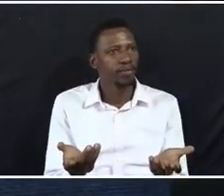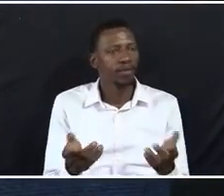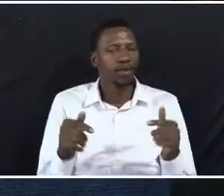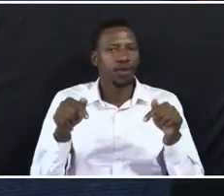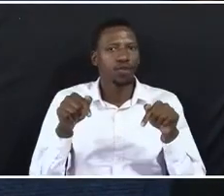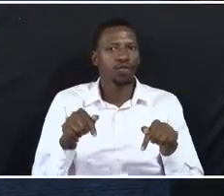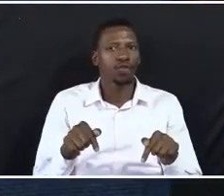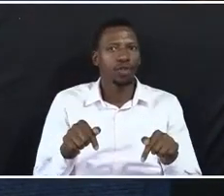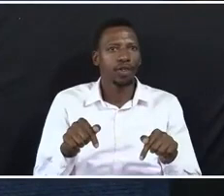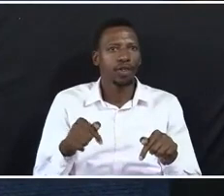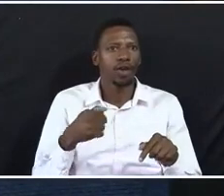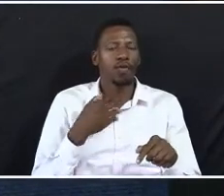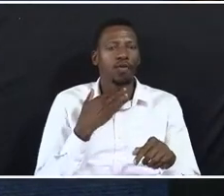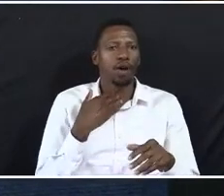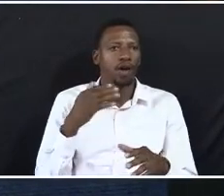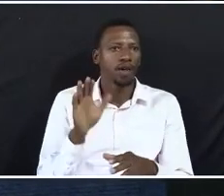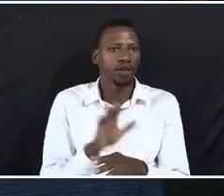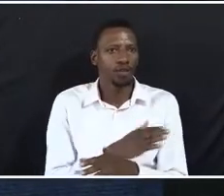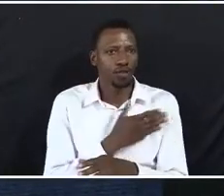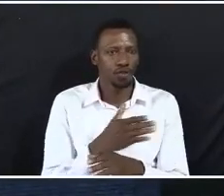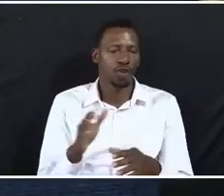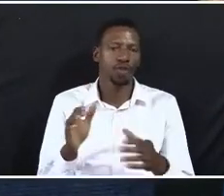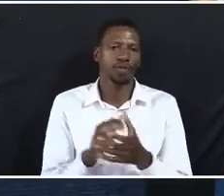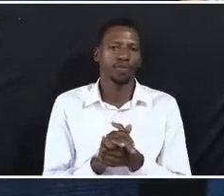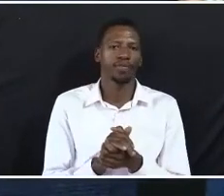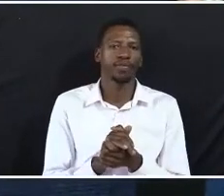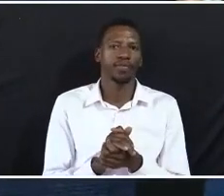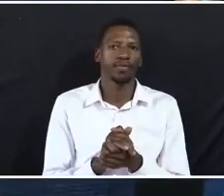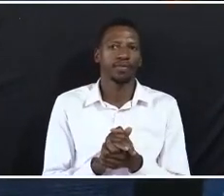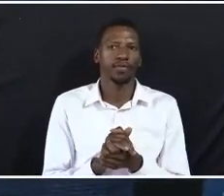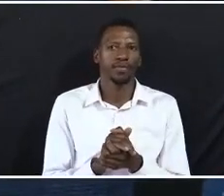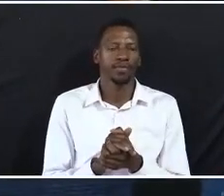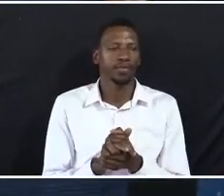Today I'm gonna sing a song for you.